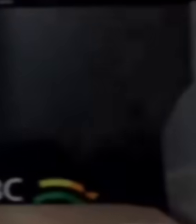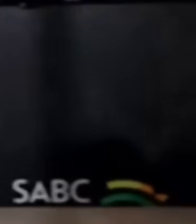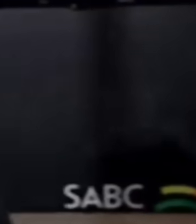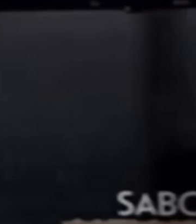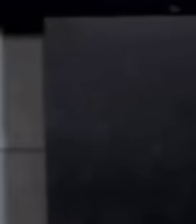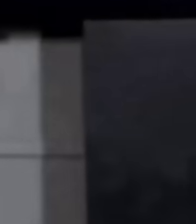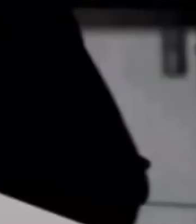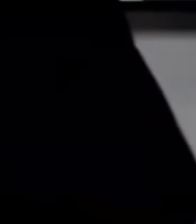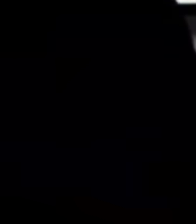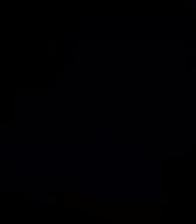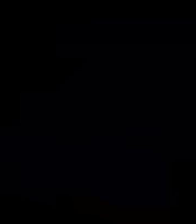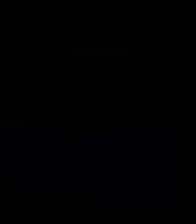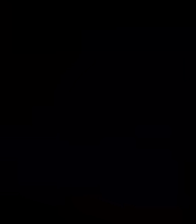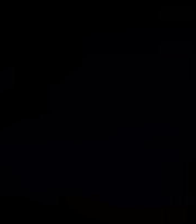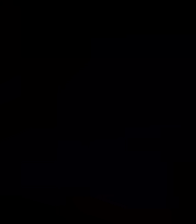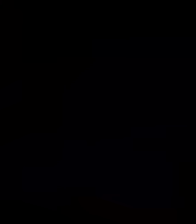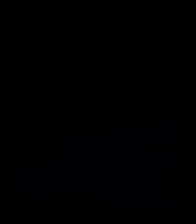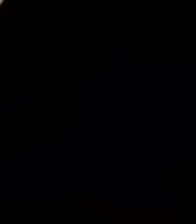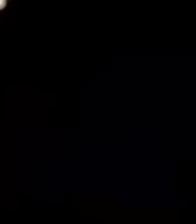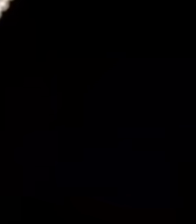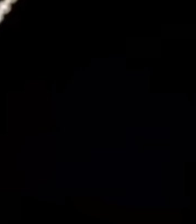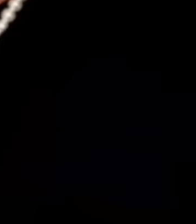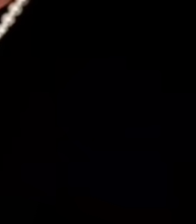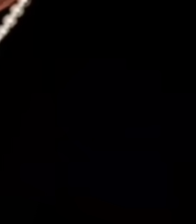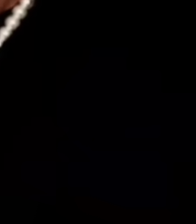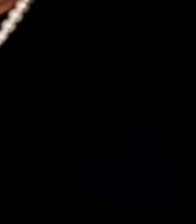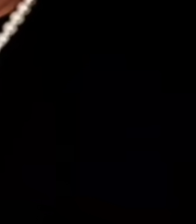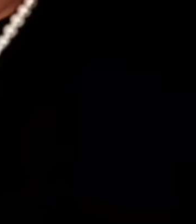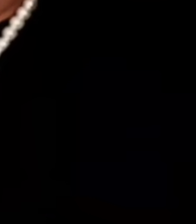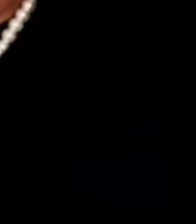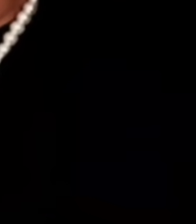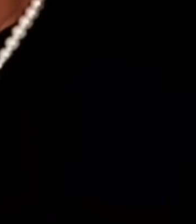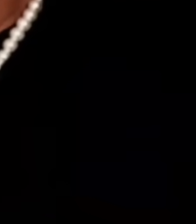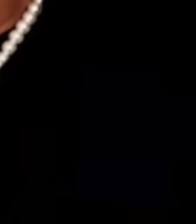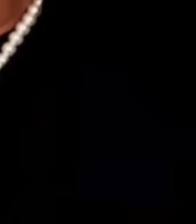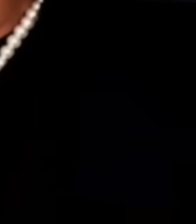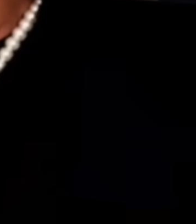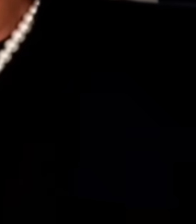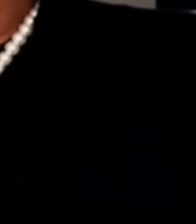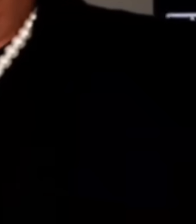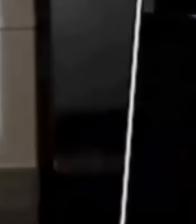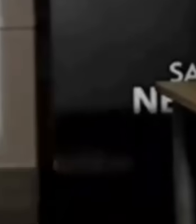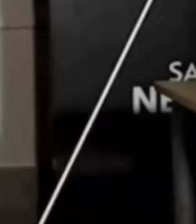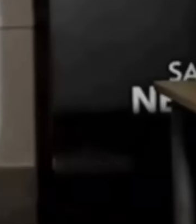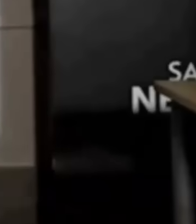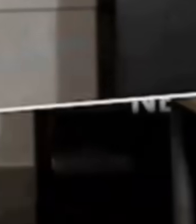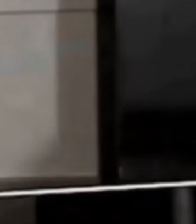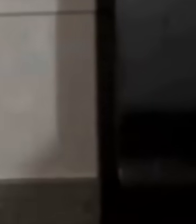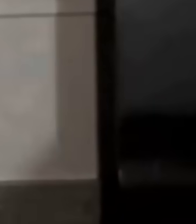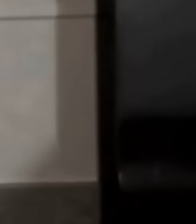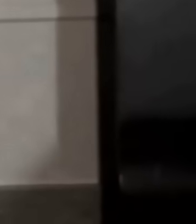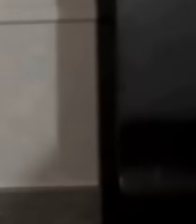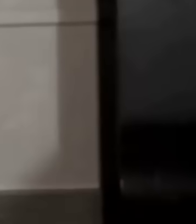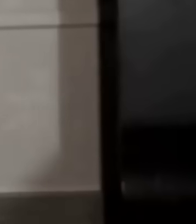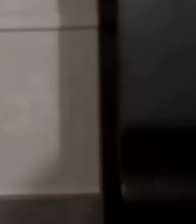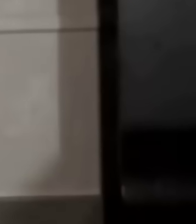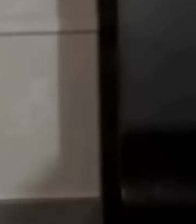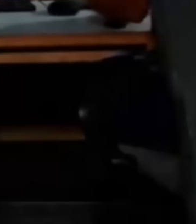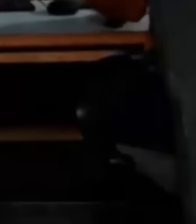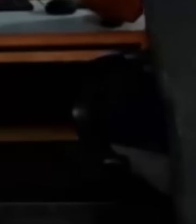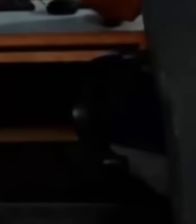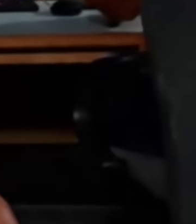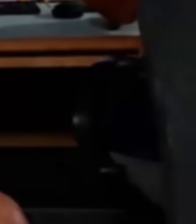into every story they tell. In the edit suite, every frame is polished with precision, their eyes catching what others